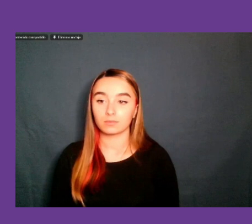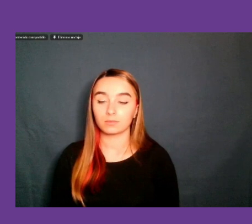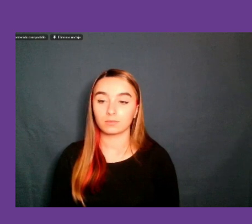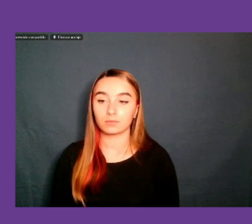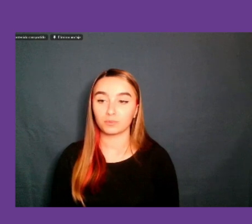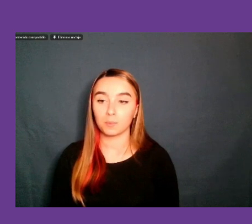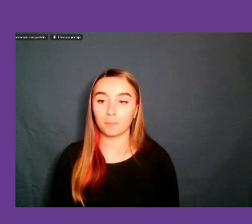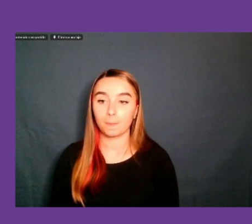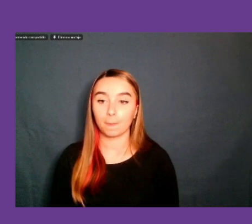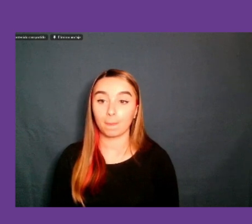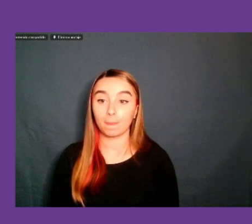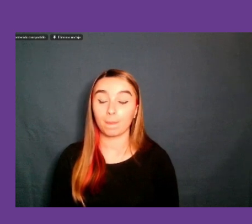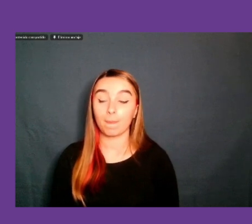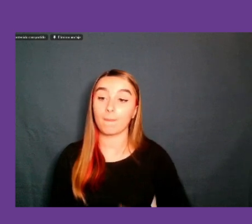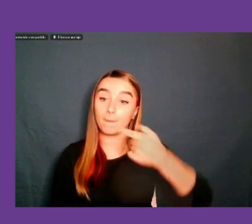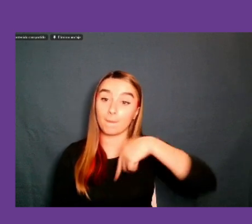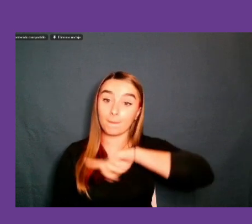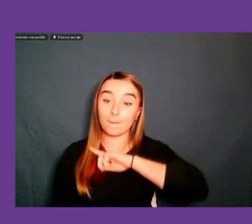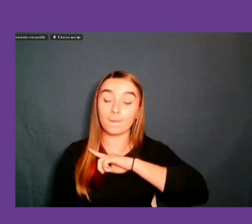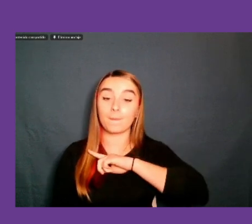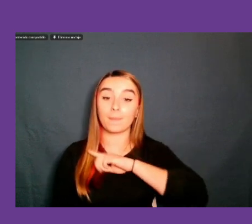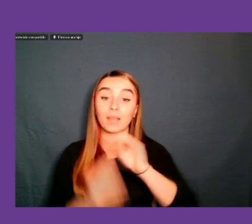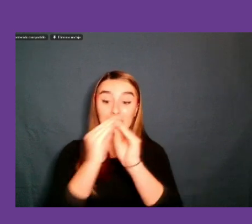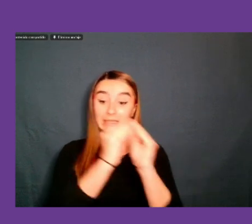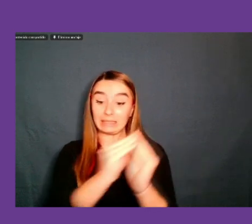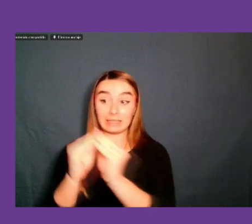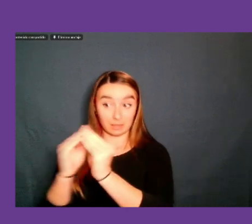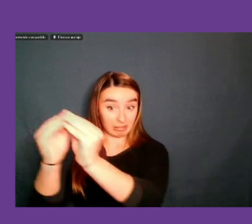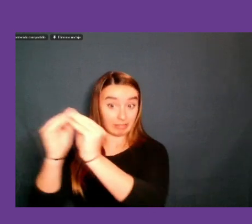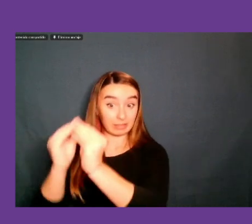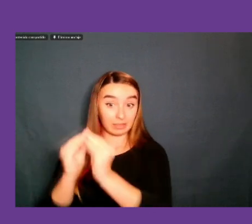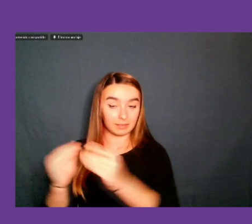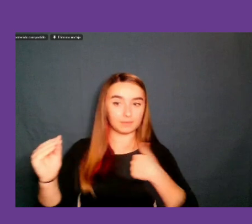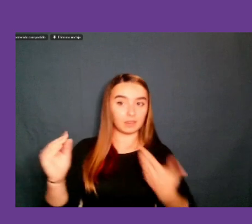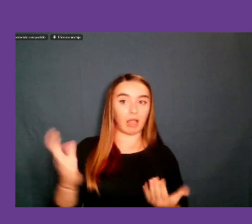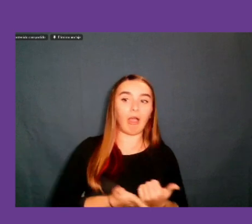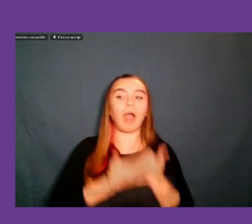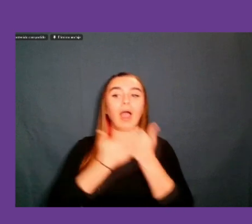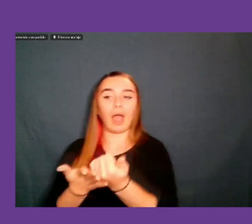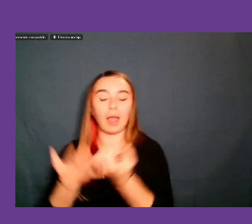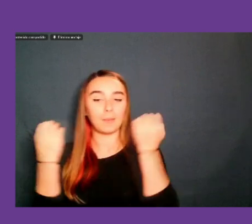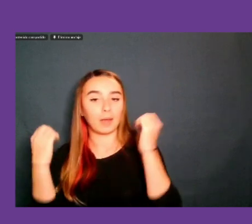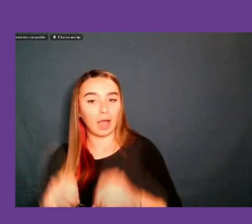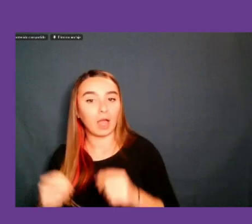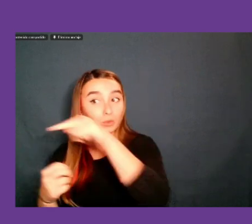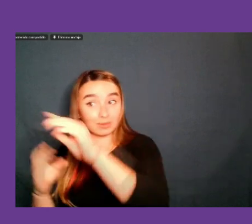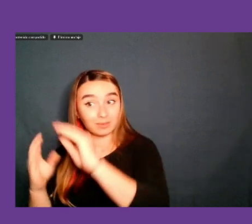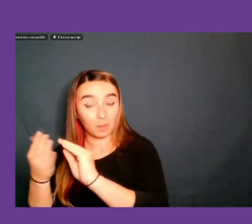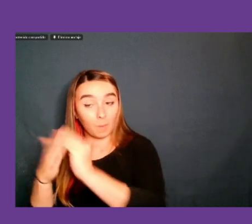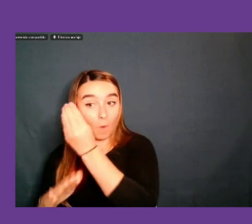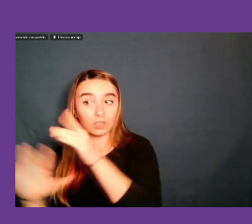We can contribute to developing standards that are then used to develop products which are fit